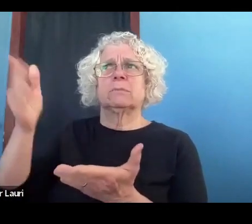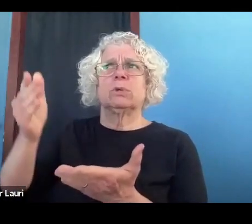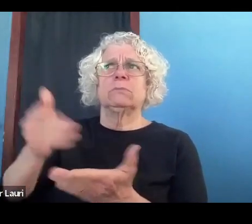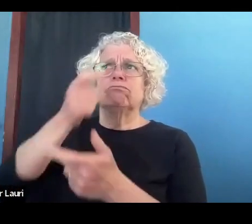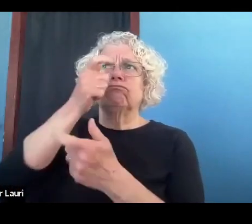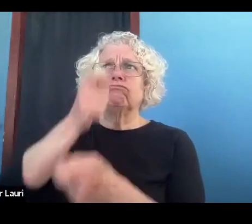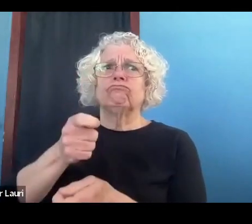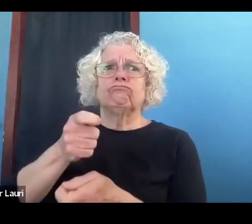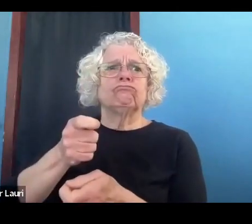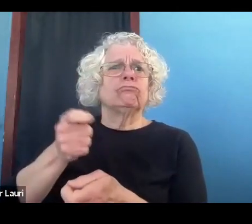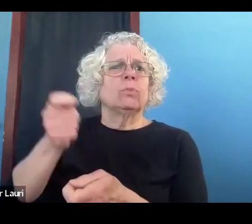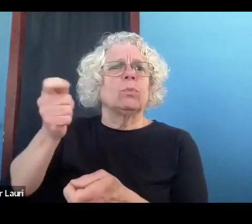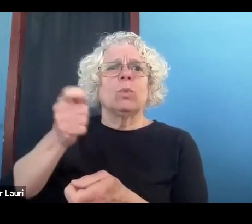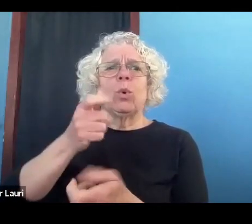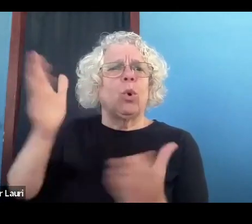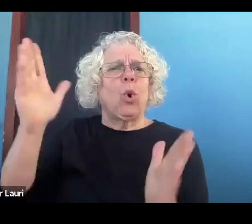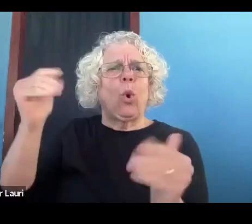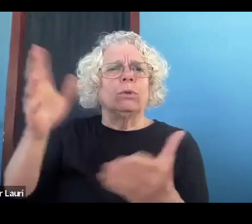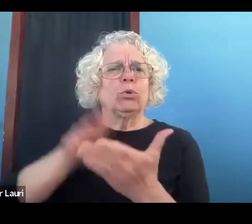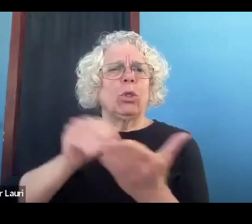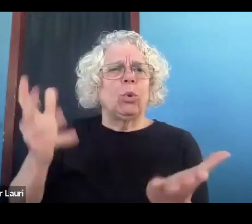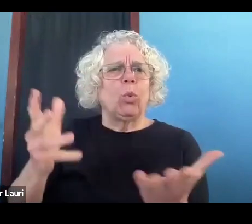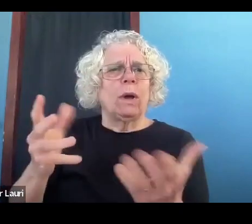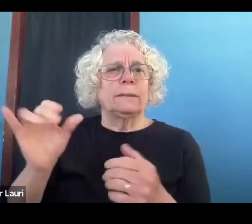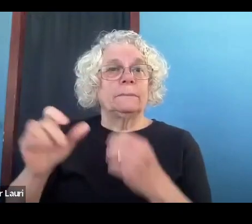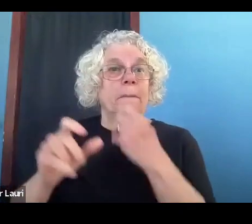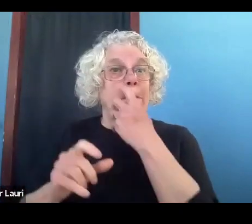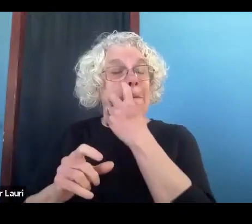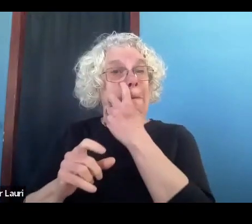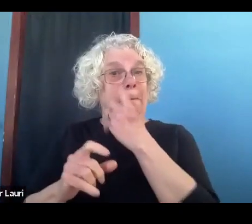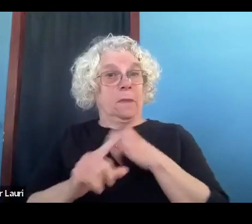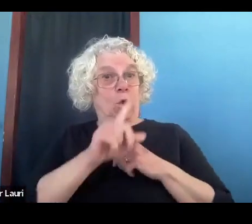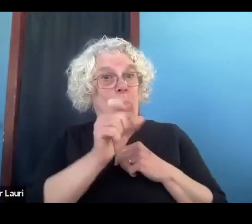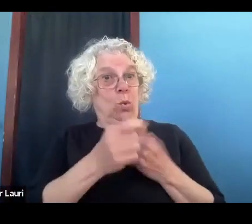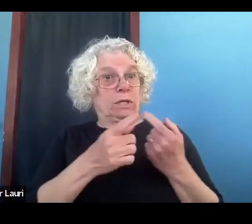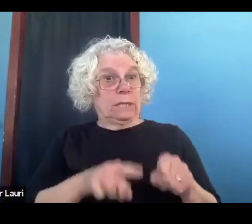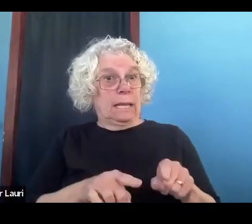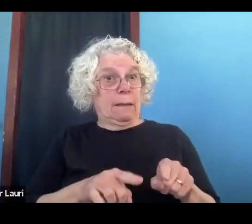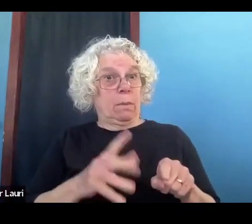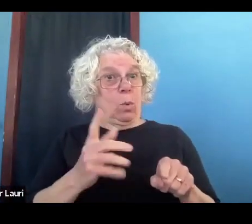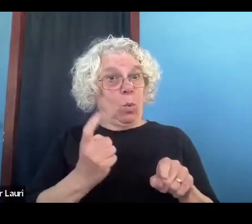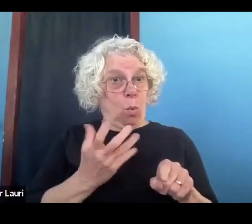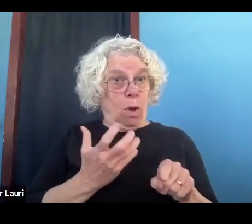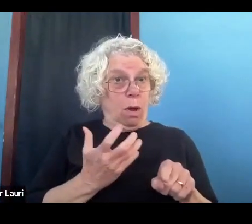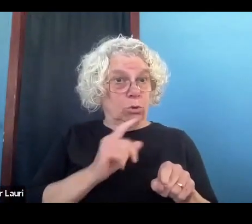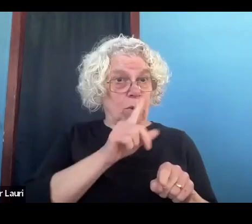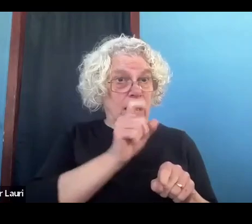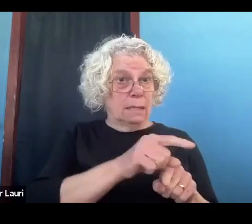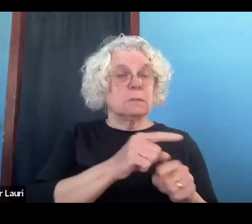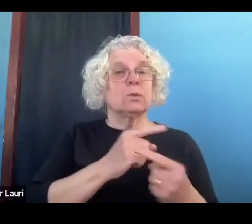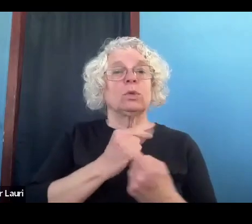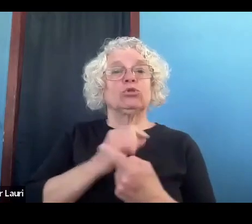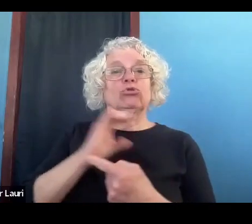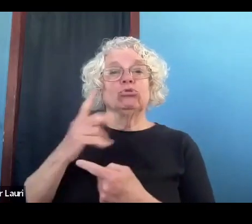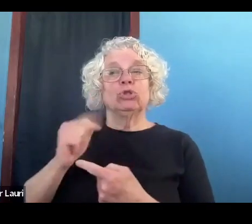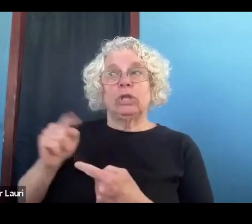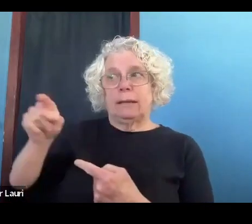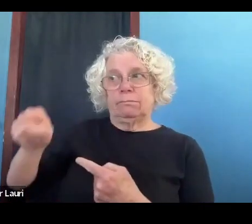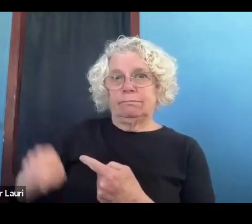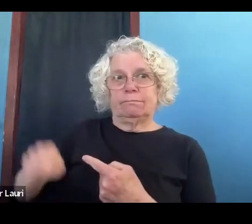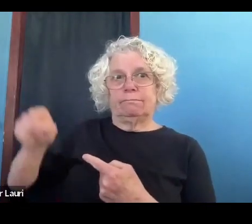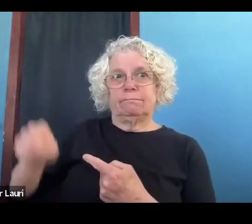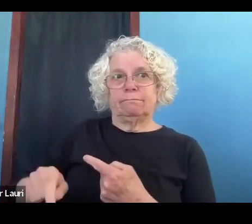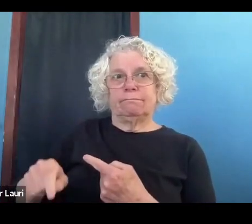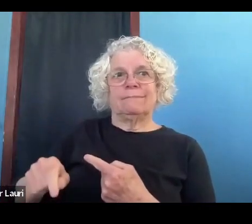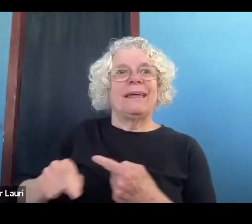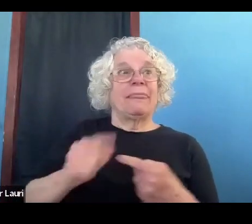presentation. If you have any questions during today's session, please feel free to enter your question into the chat and we'll address those at the